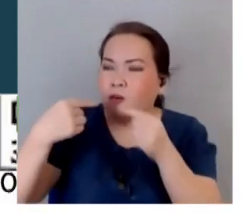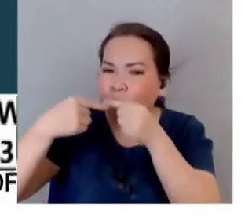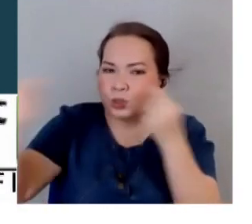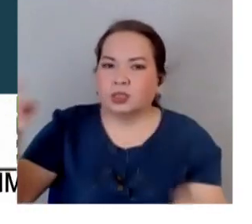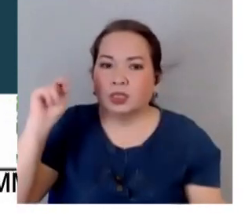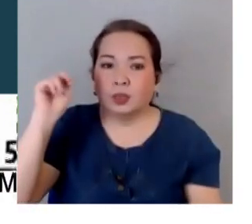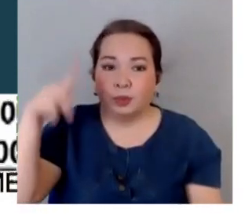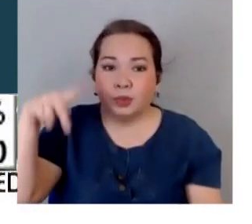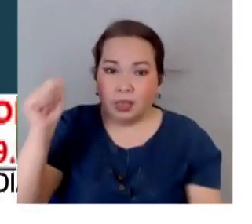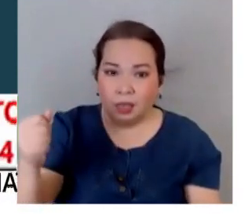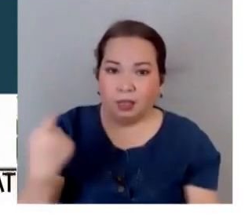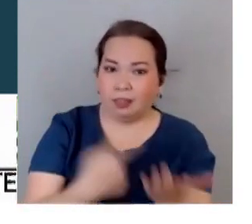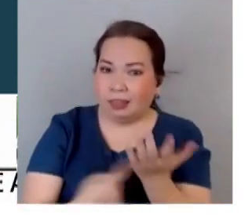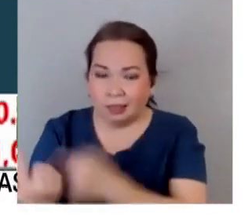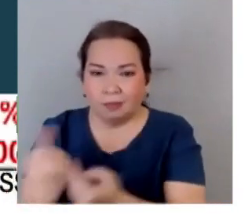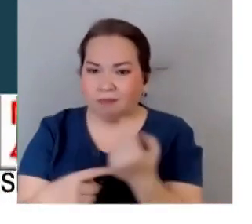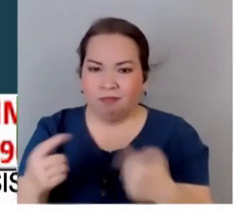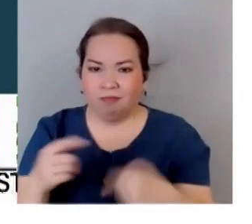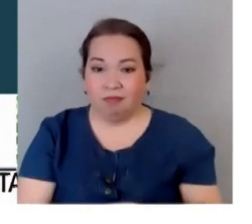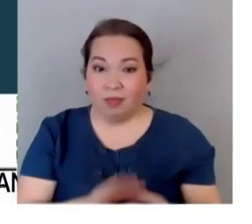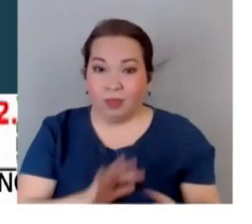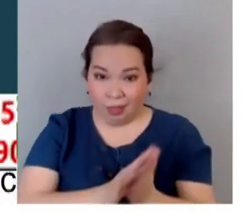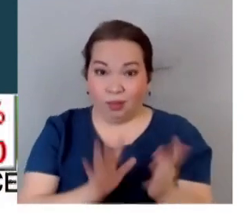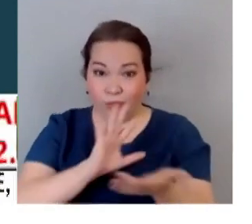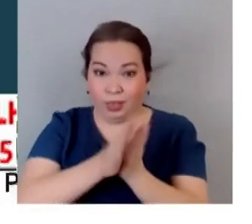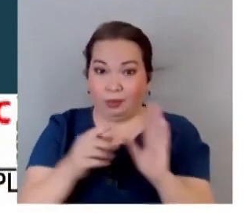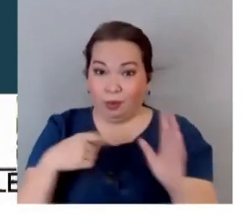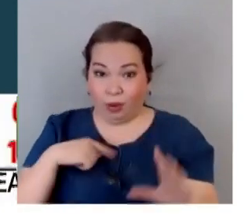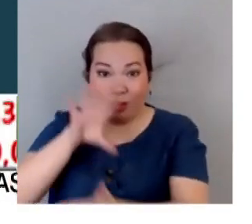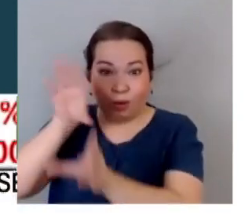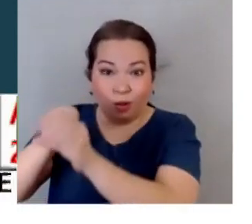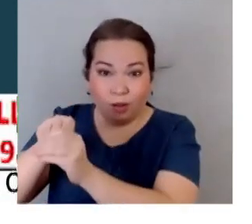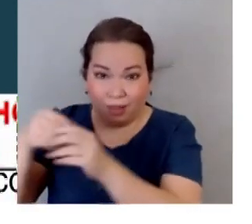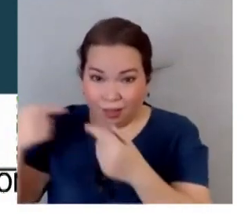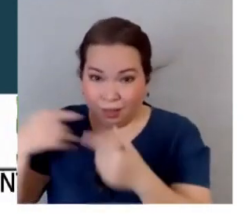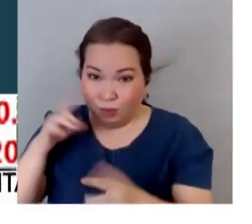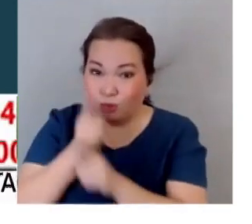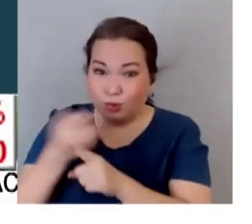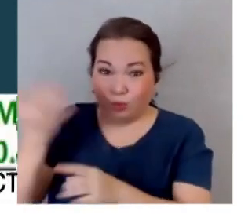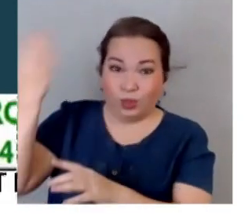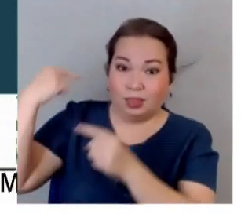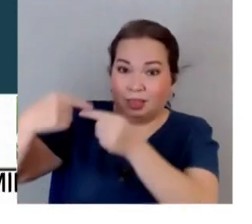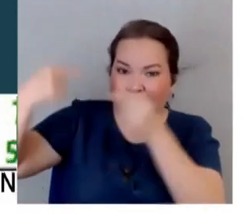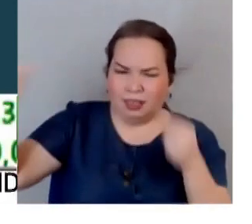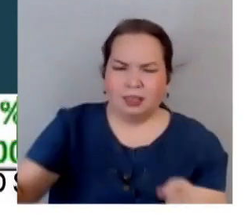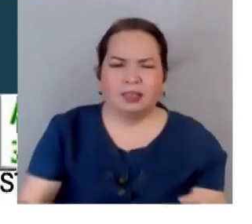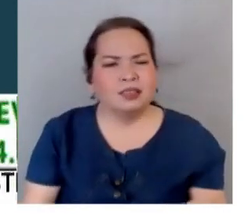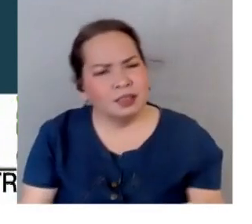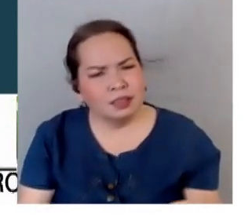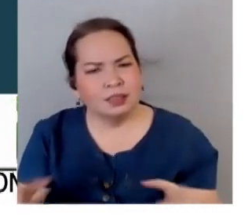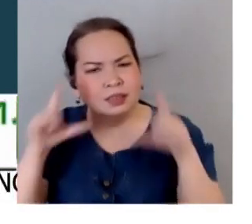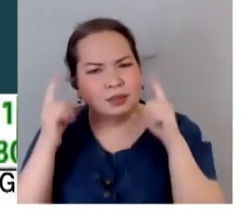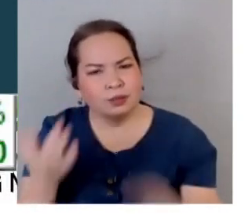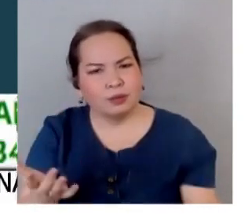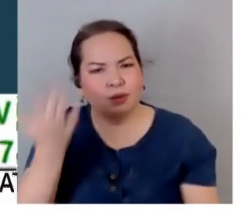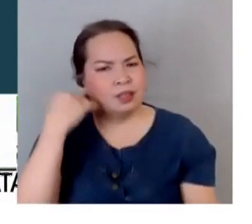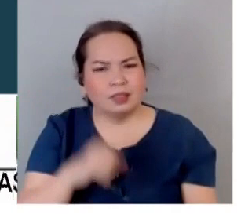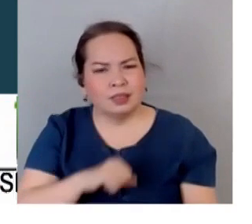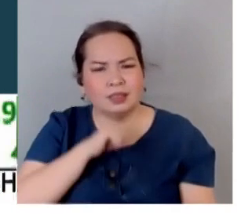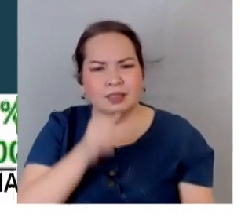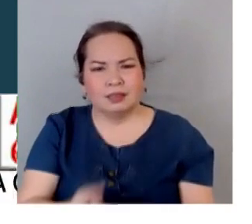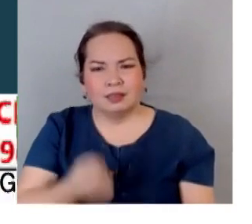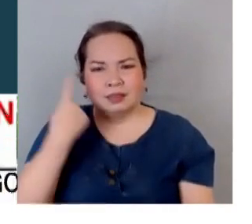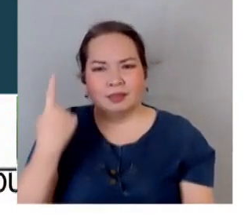by debate and words. Now I would be red tagged, no? So I do not believe in actually in red tagging. I believe Okay,